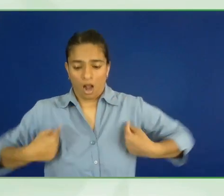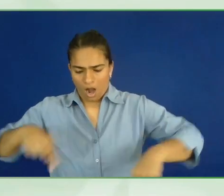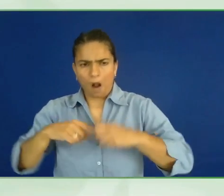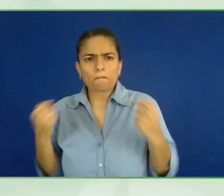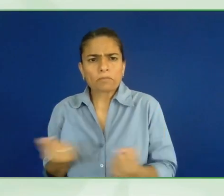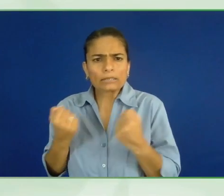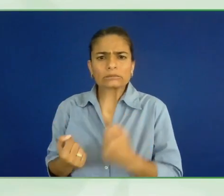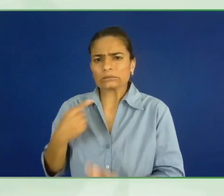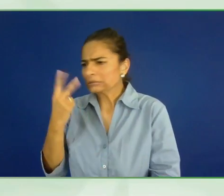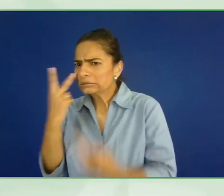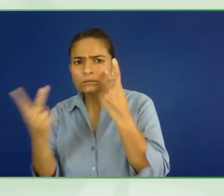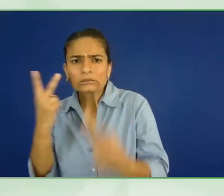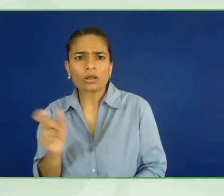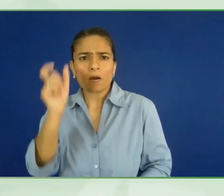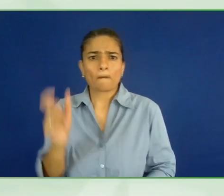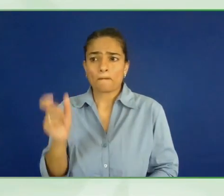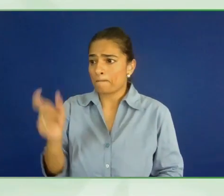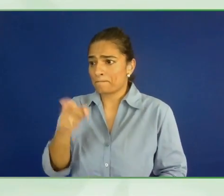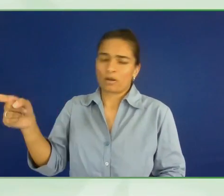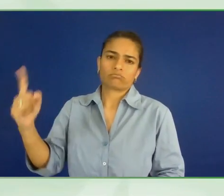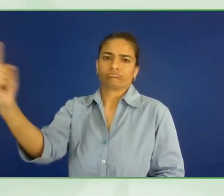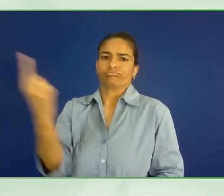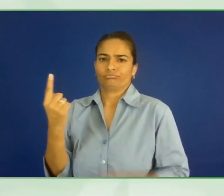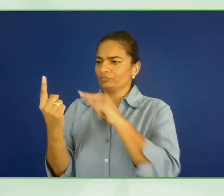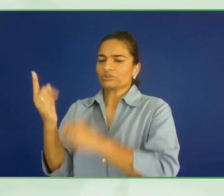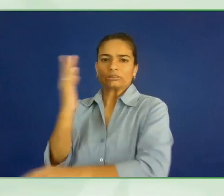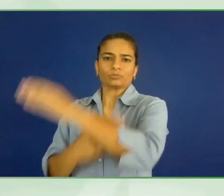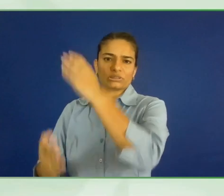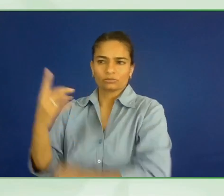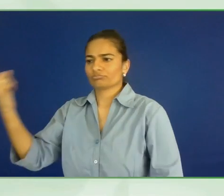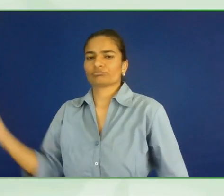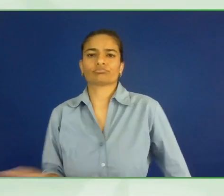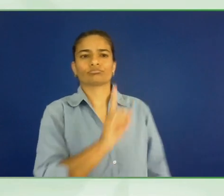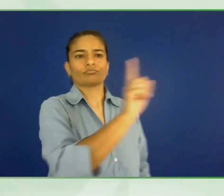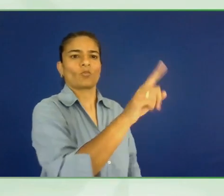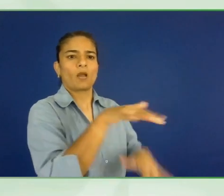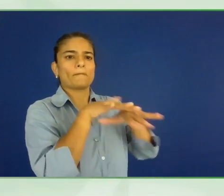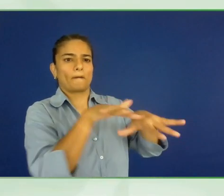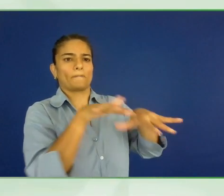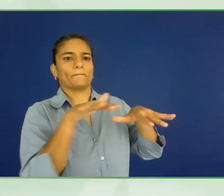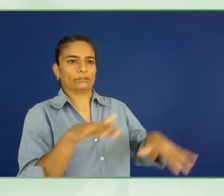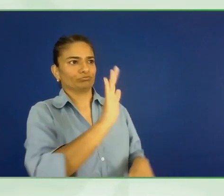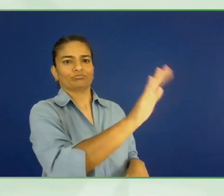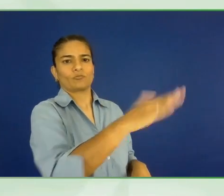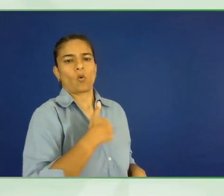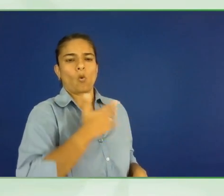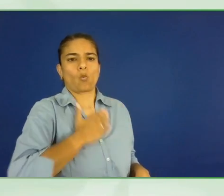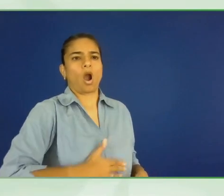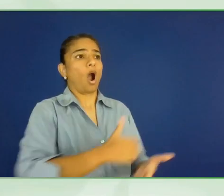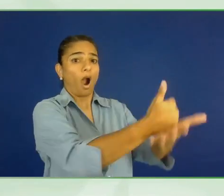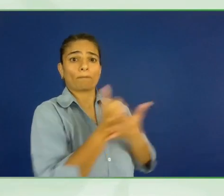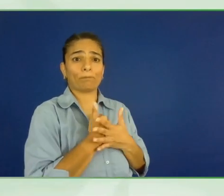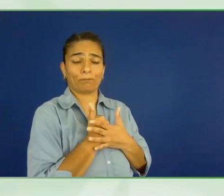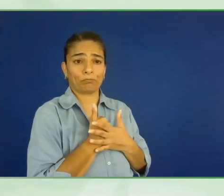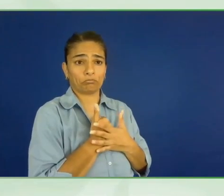disability comes to public institution to get help in entering the labor